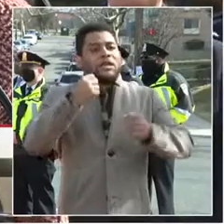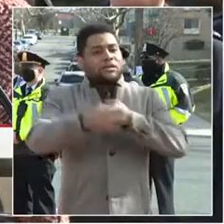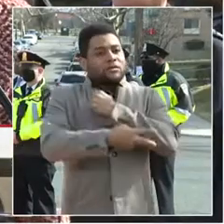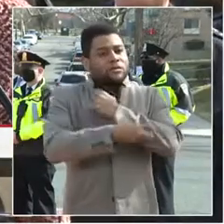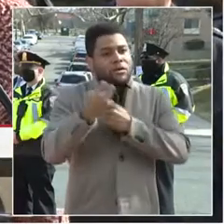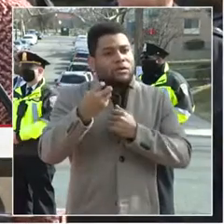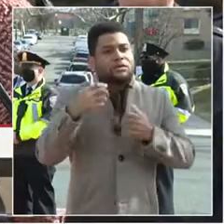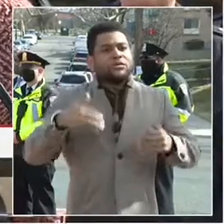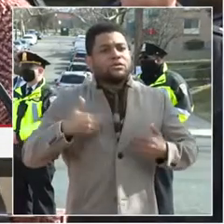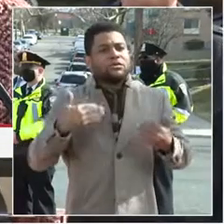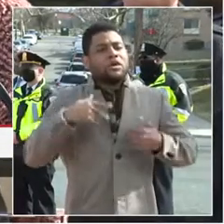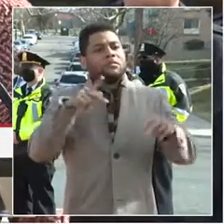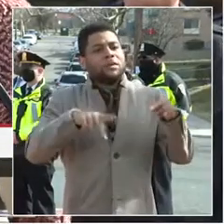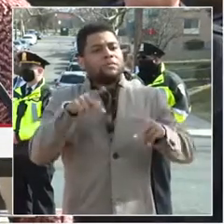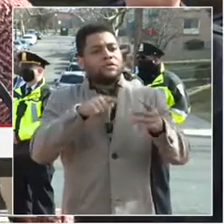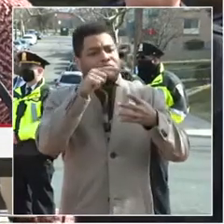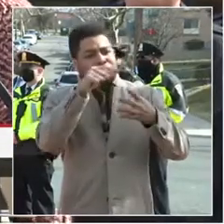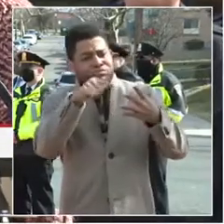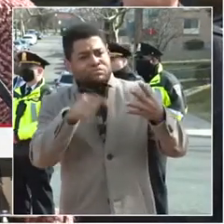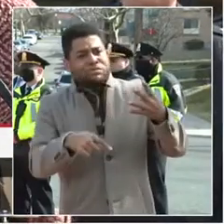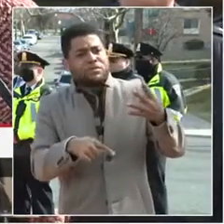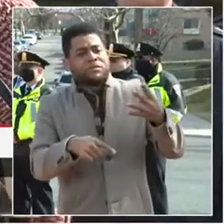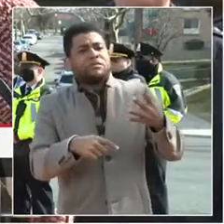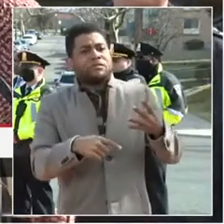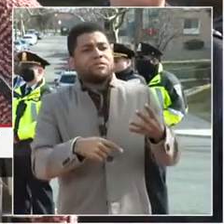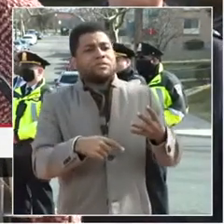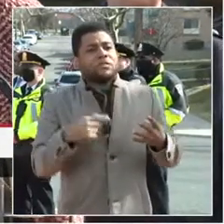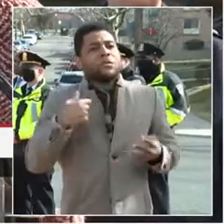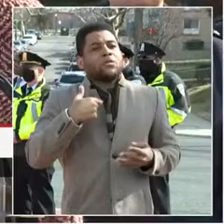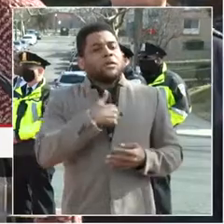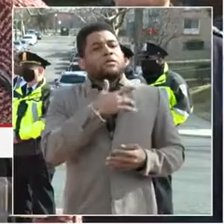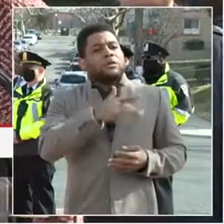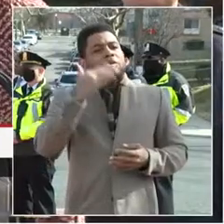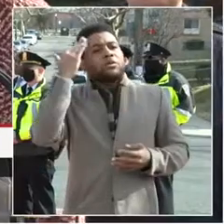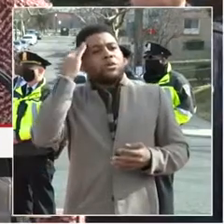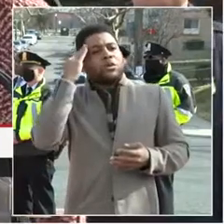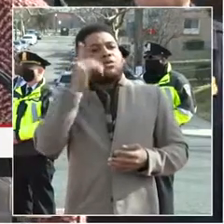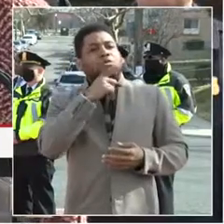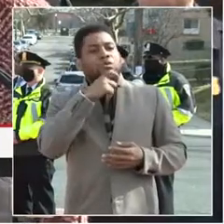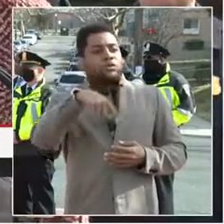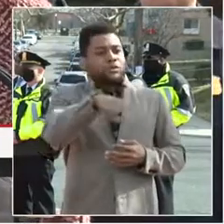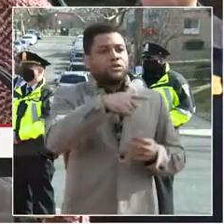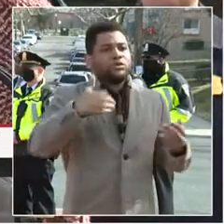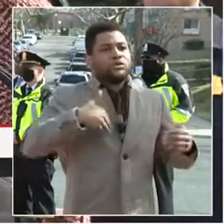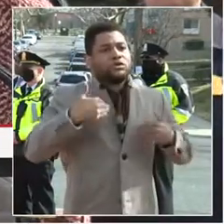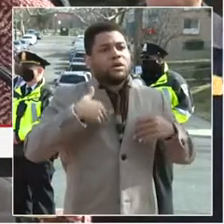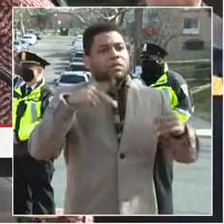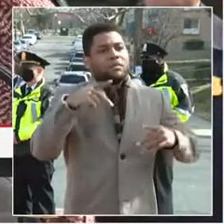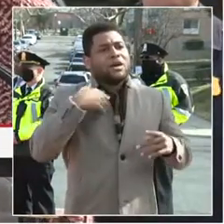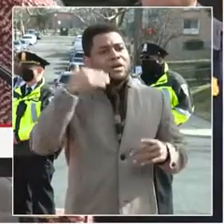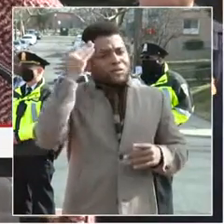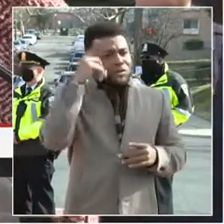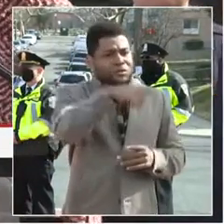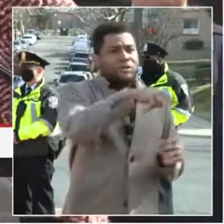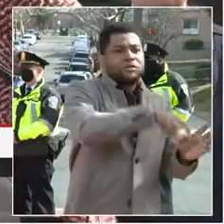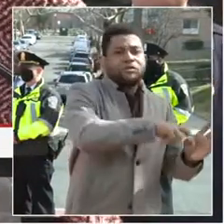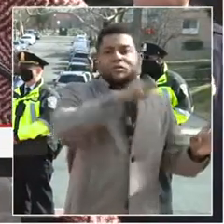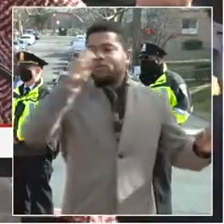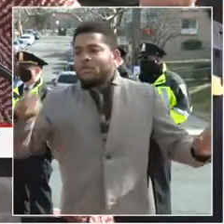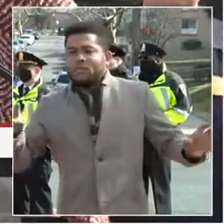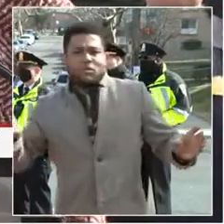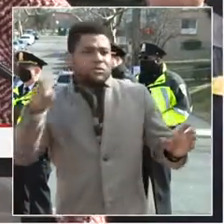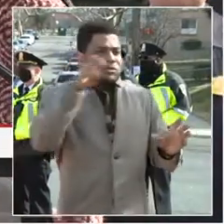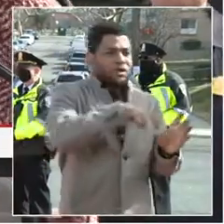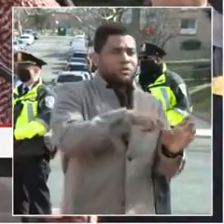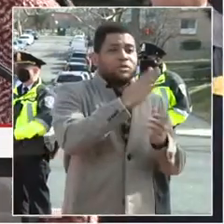unfortunately, we tend to know who the young people are, and they're going back and forth. There are kids coming here to